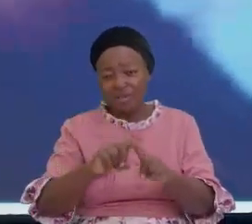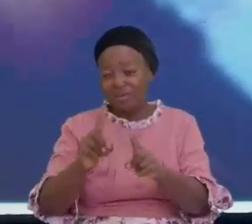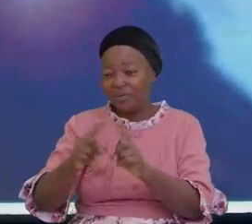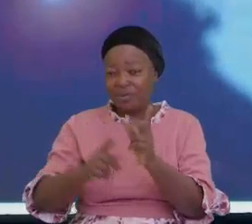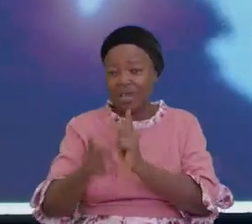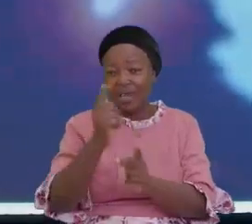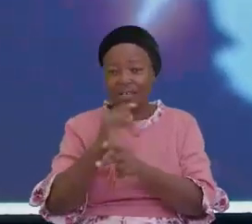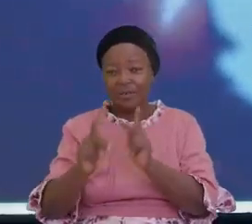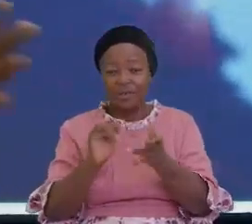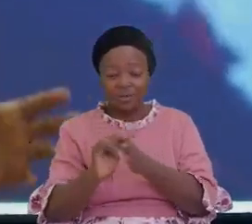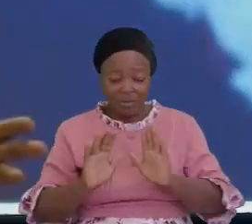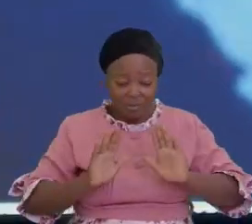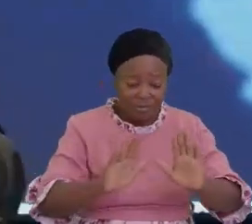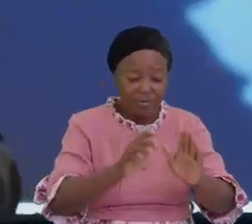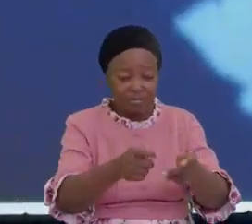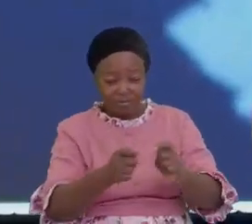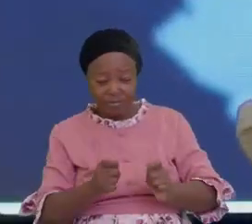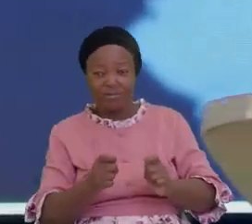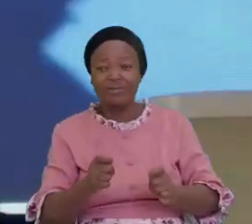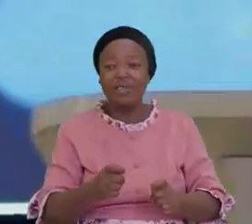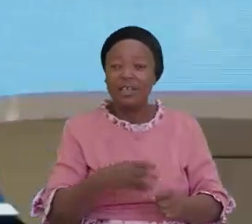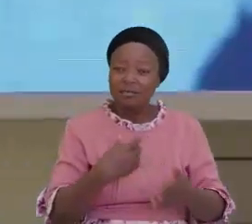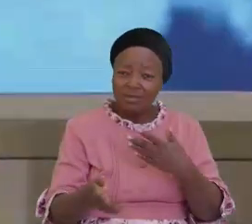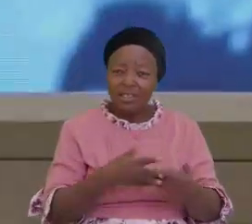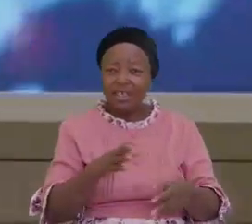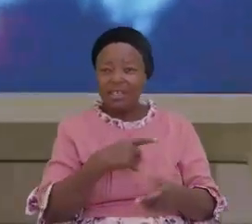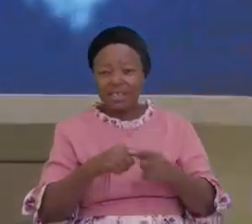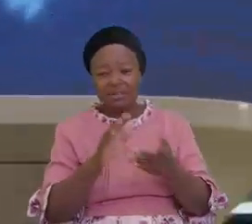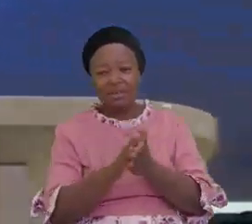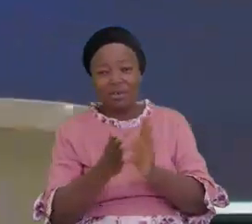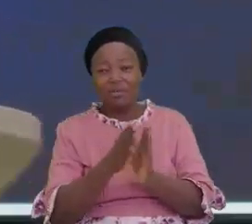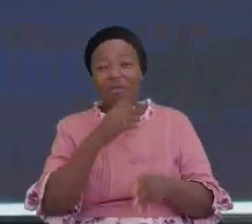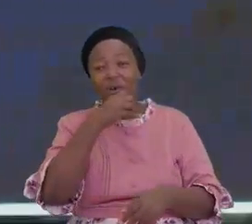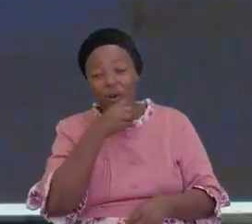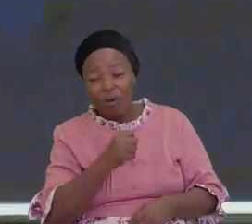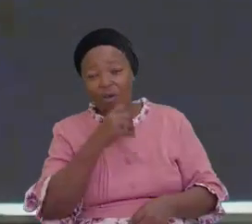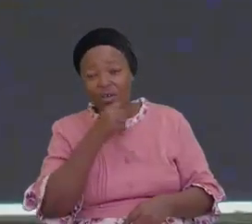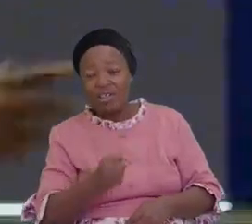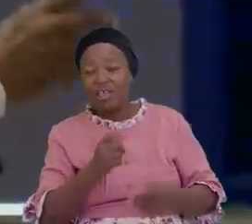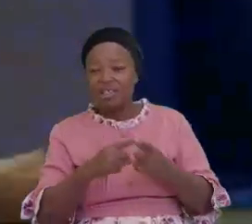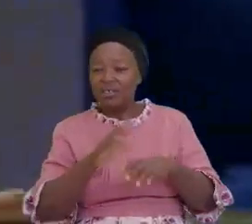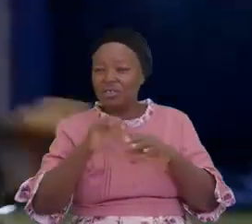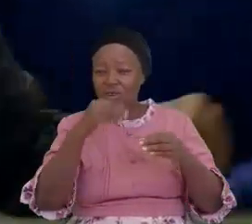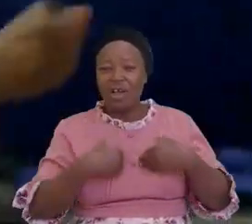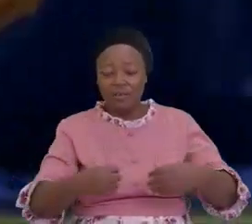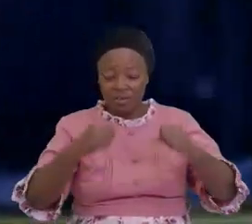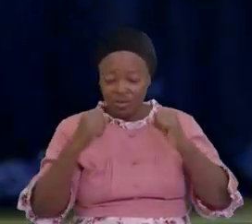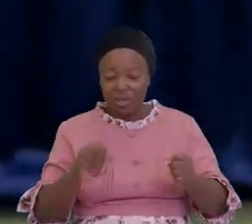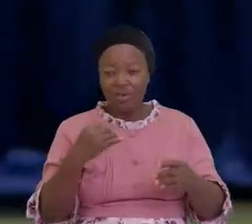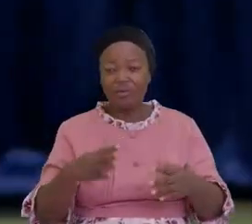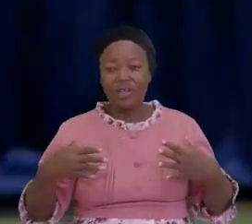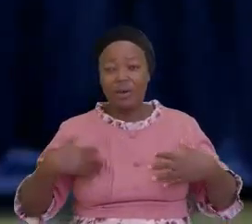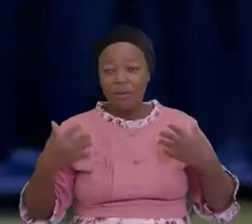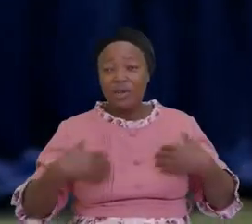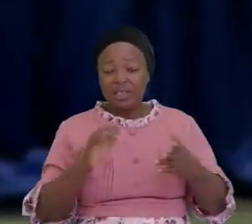push me or pull me or whatever, and I'm getting older, I don't have the strength of the teenagers that they push me, I push